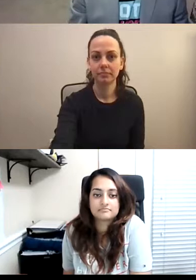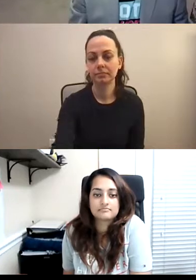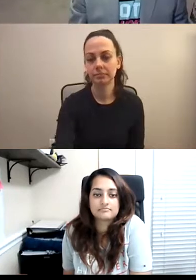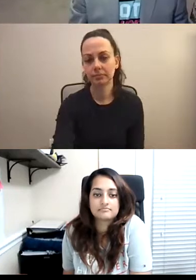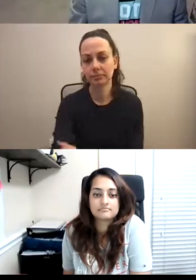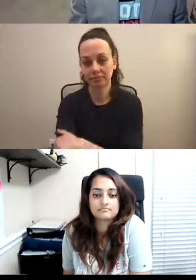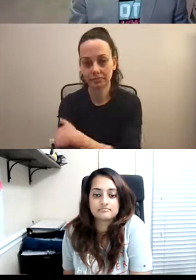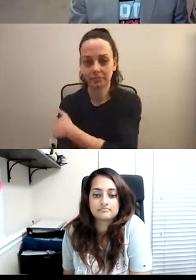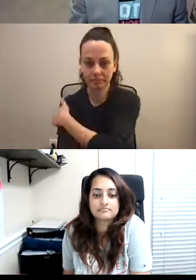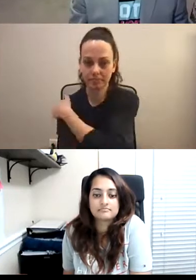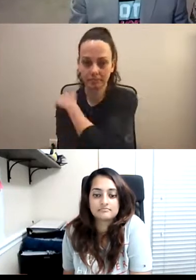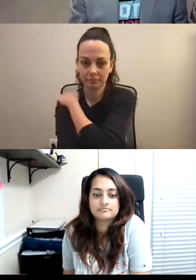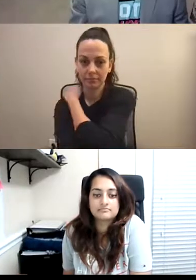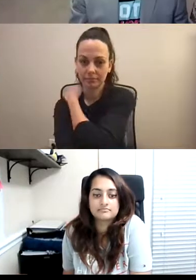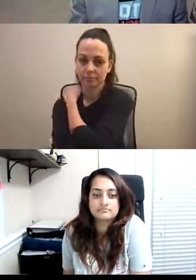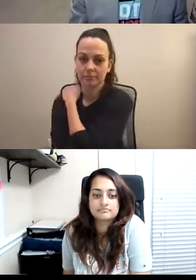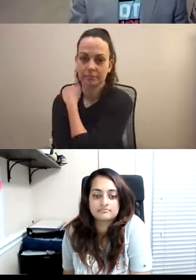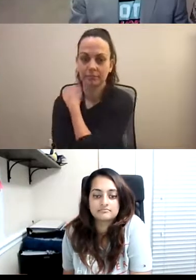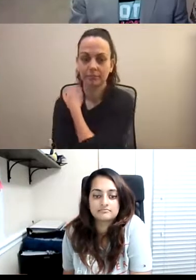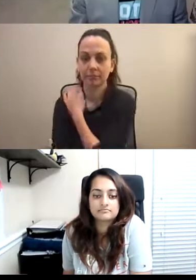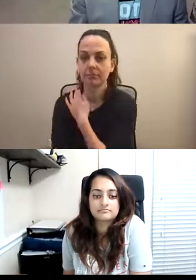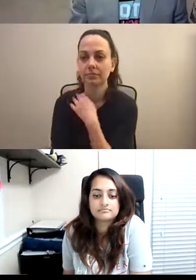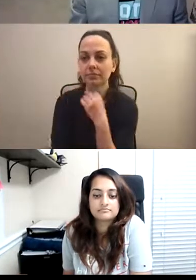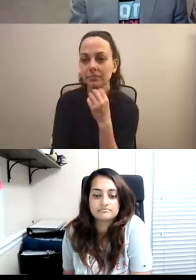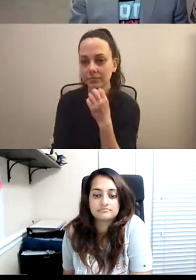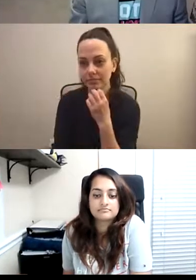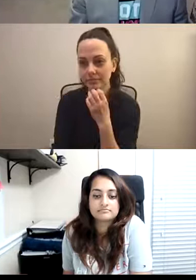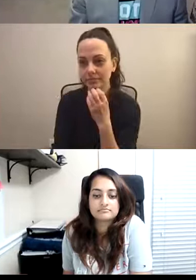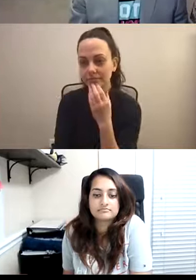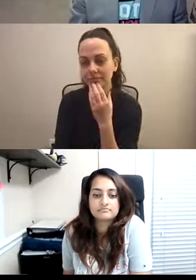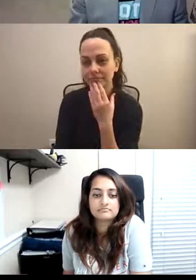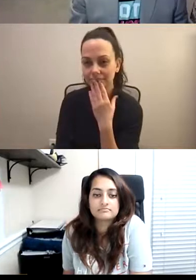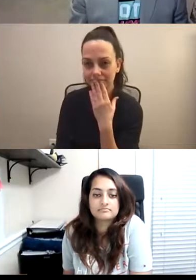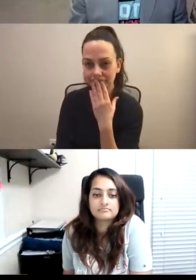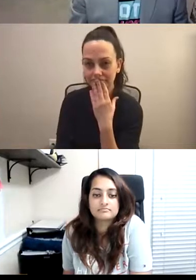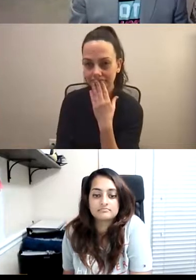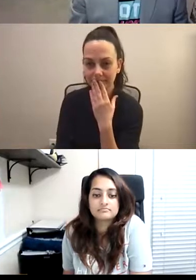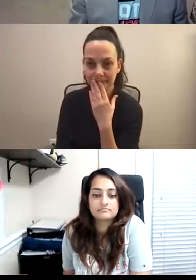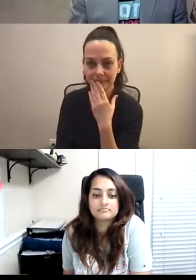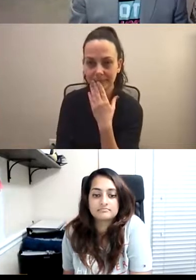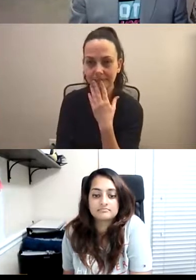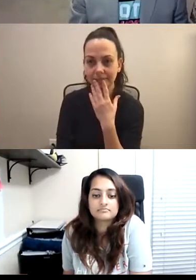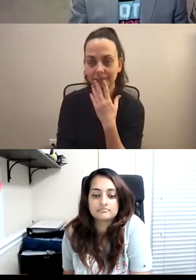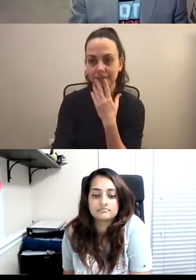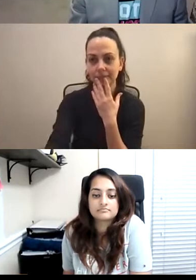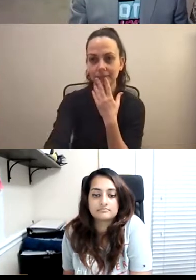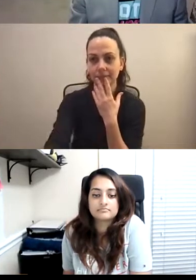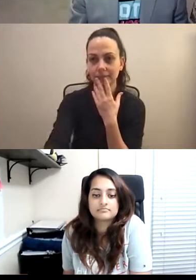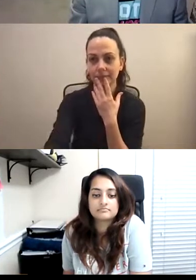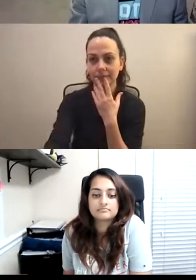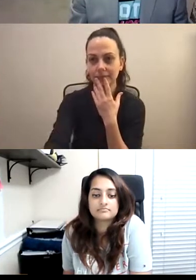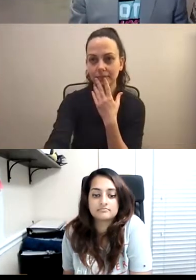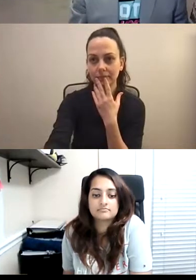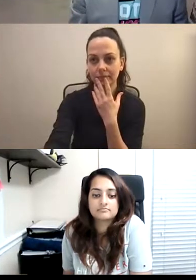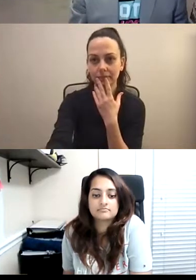so, we could talk about this topic for hours. If you want to continue tonight's conversation,